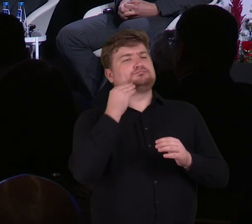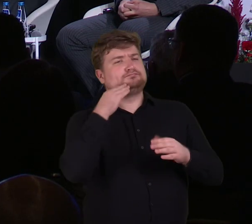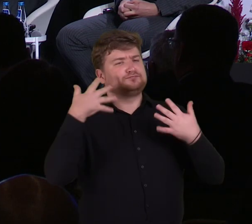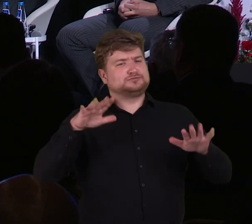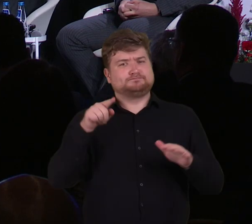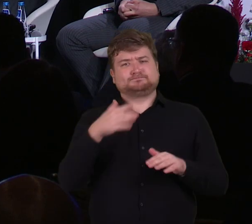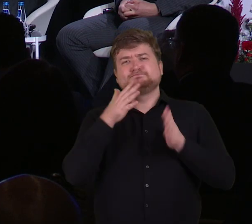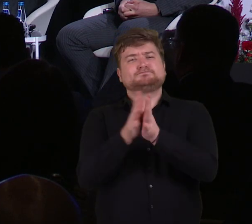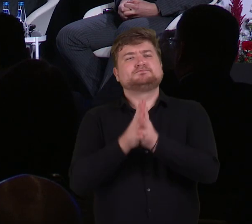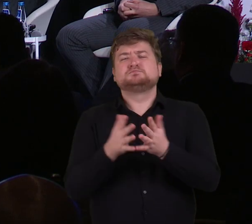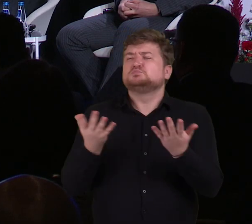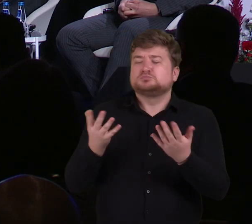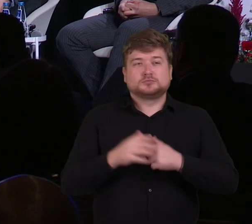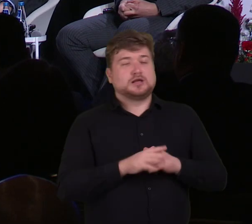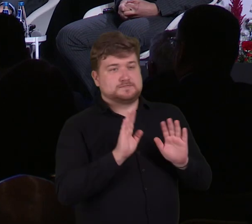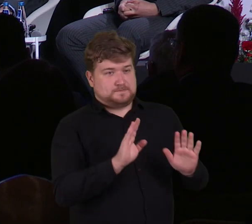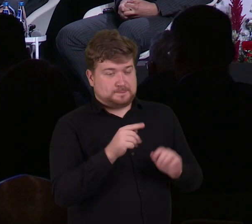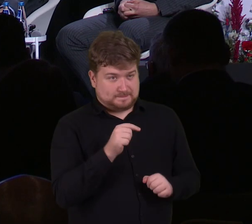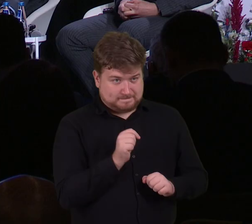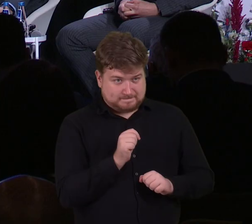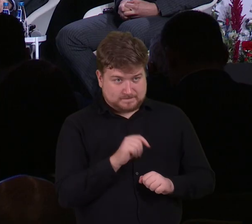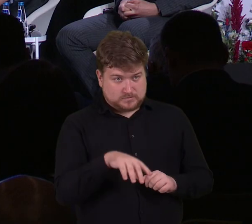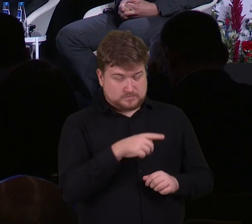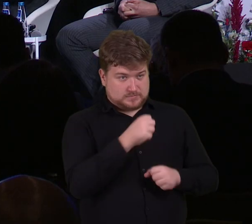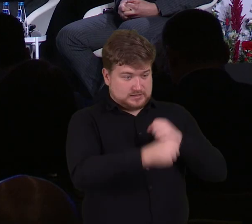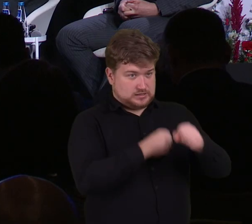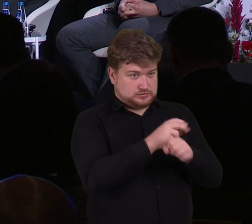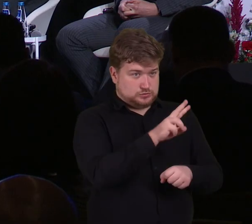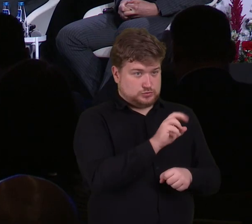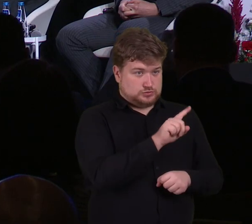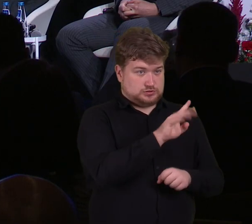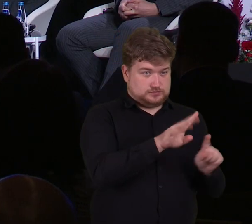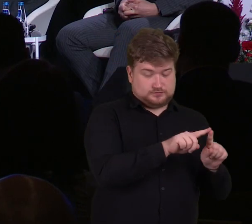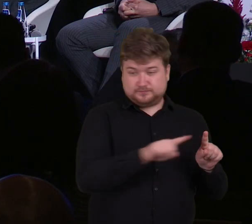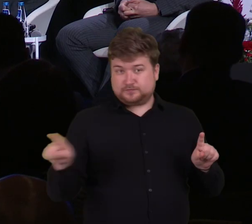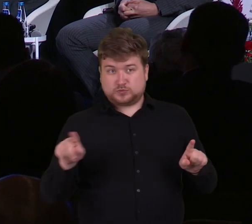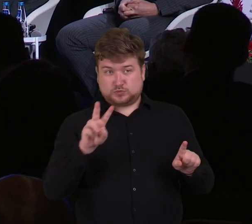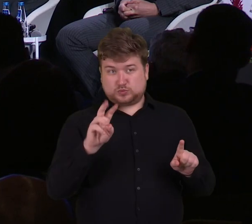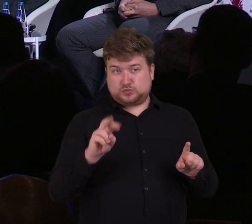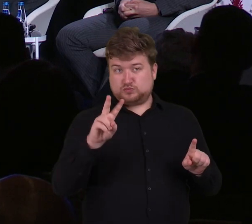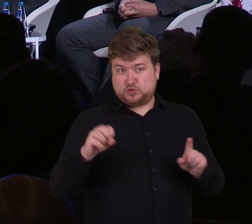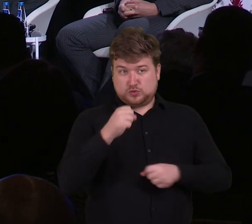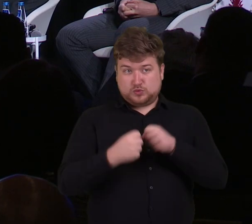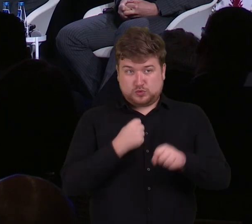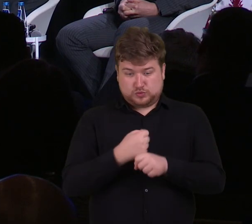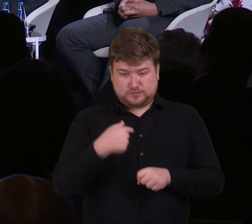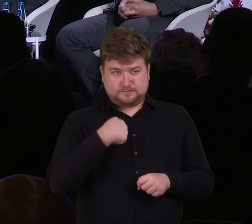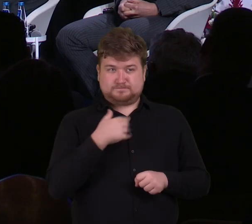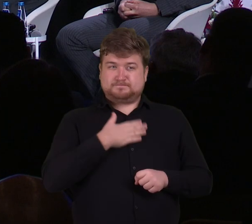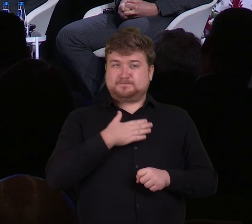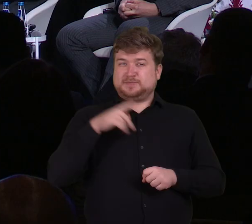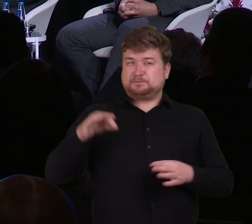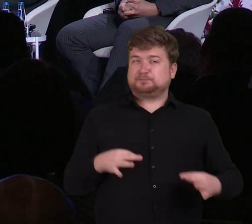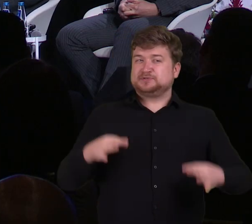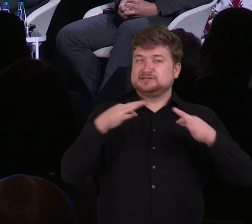2014-2020, our ministries of agriculture and cohesion have this board of those who are included